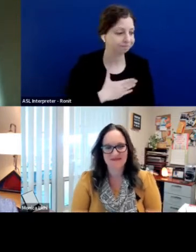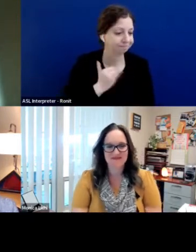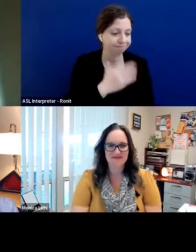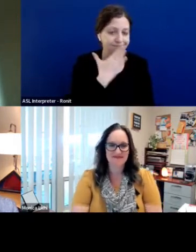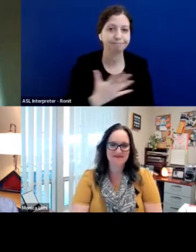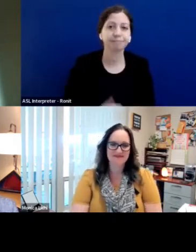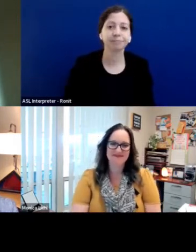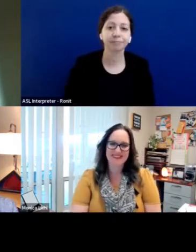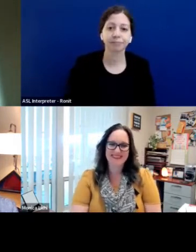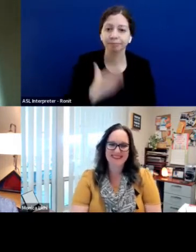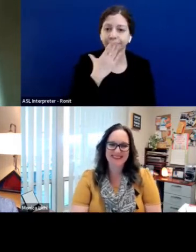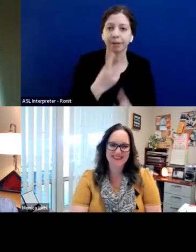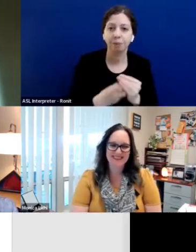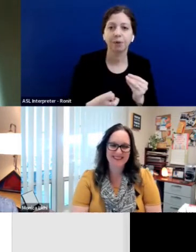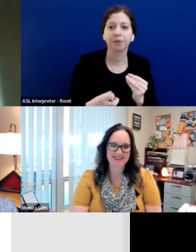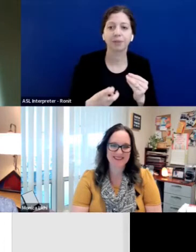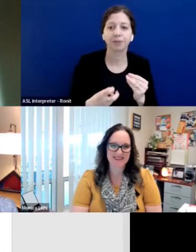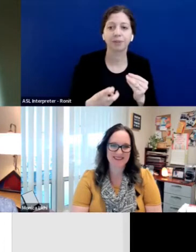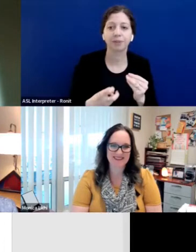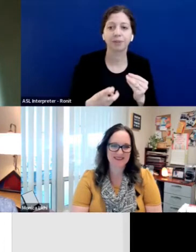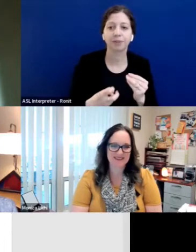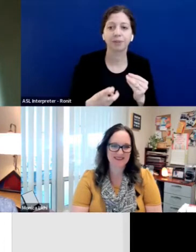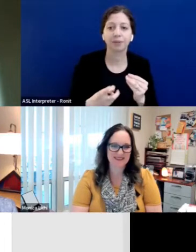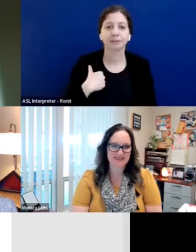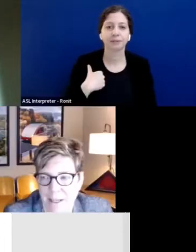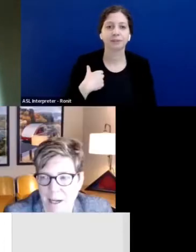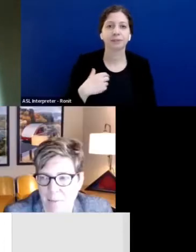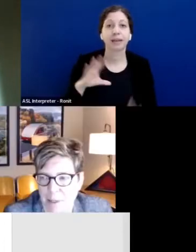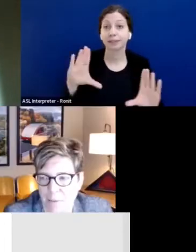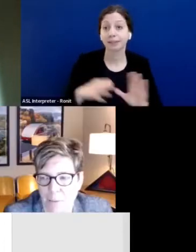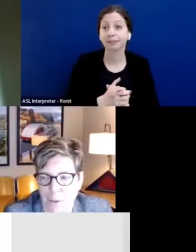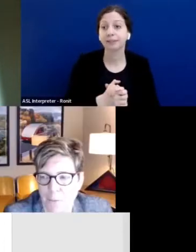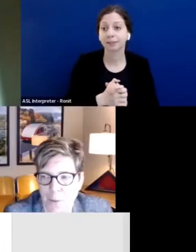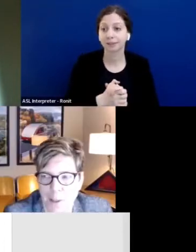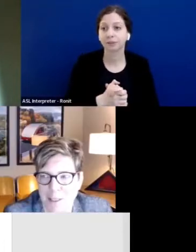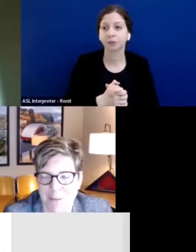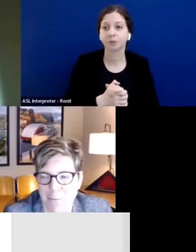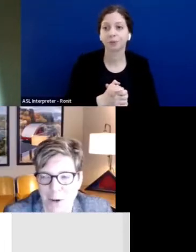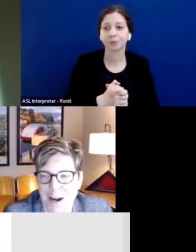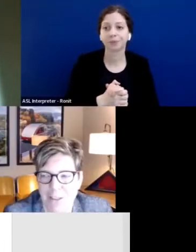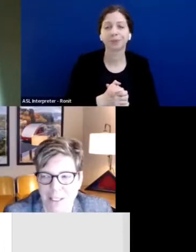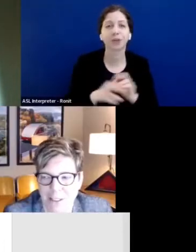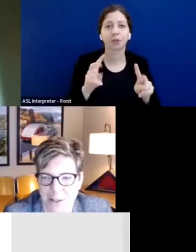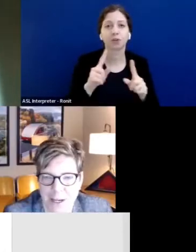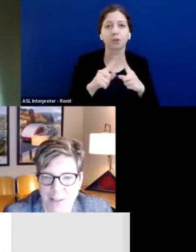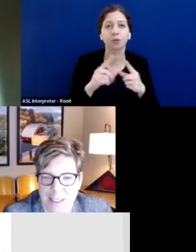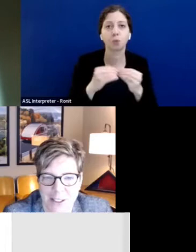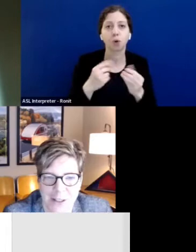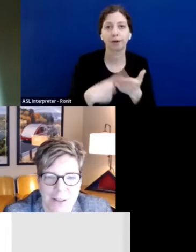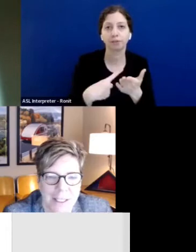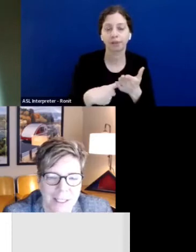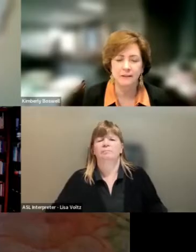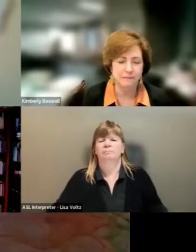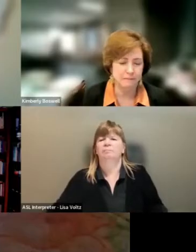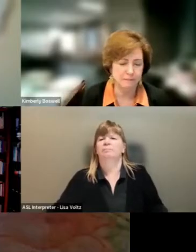much. Thank you both very much for the presentation. It was excellent. And we'll look forward to more conversations around this